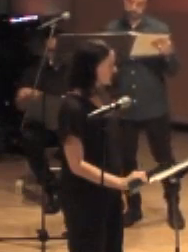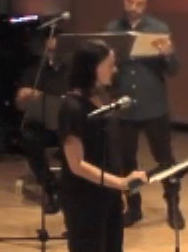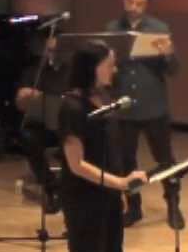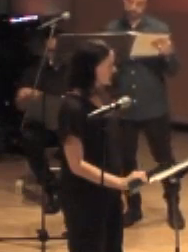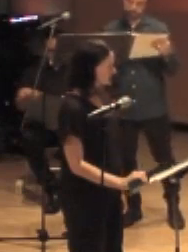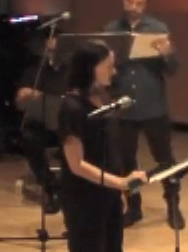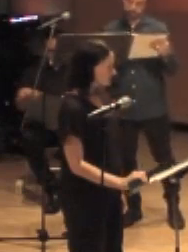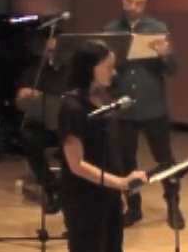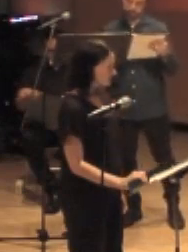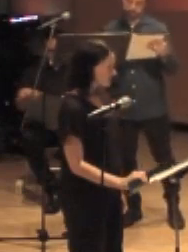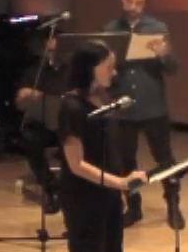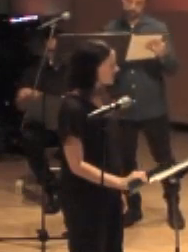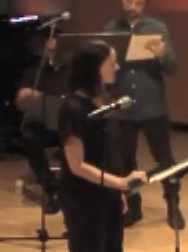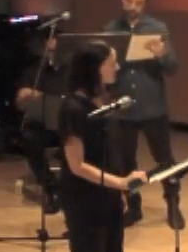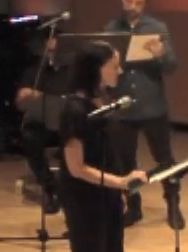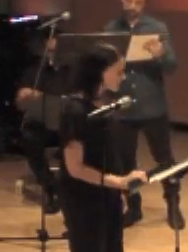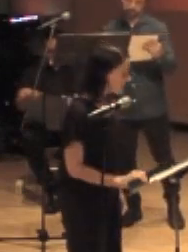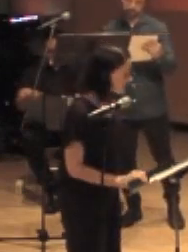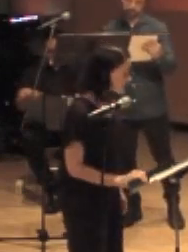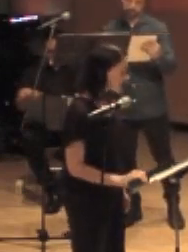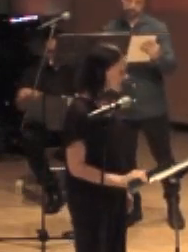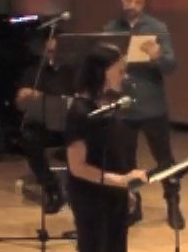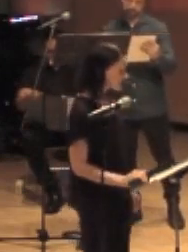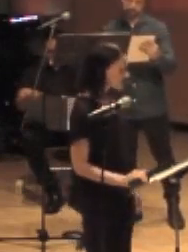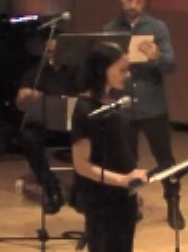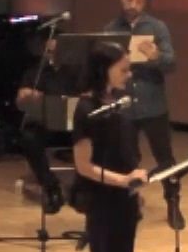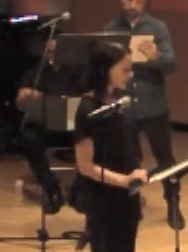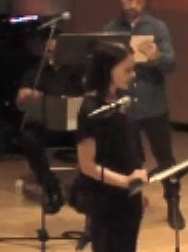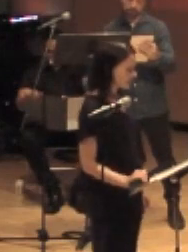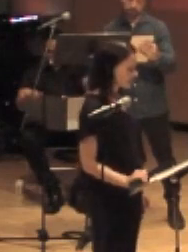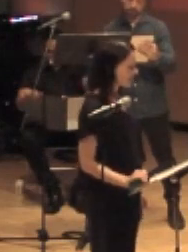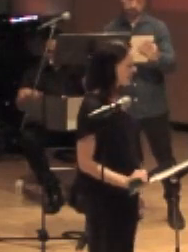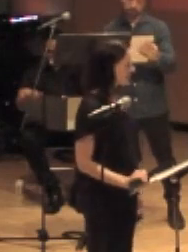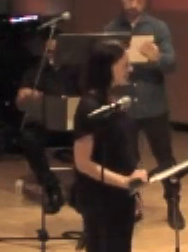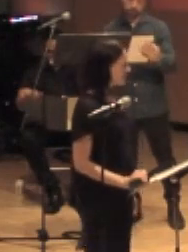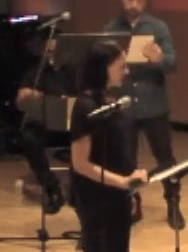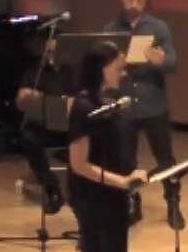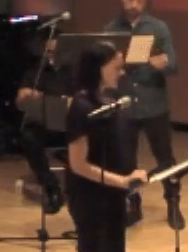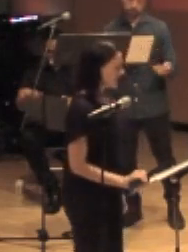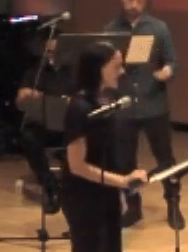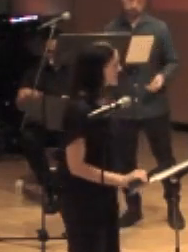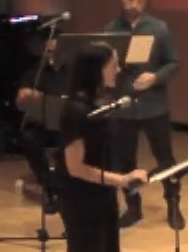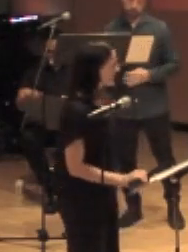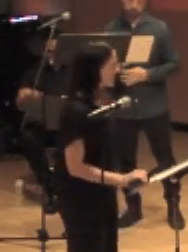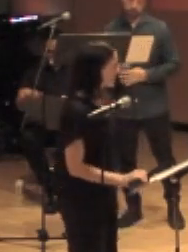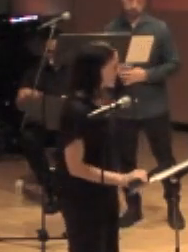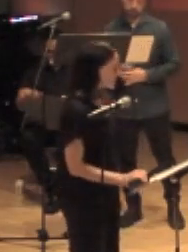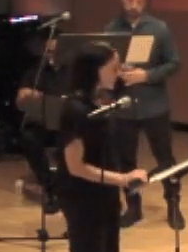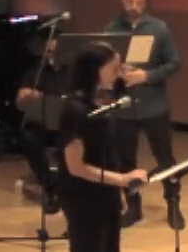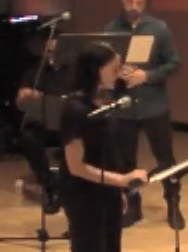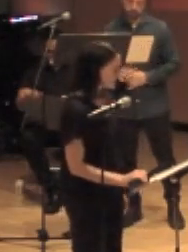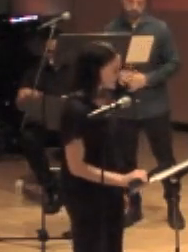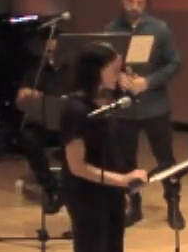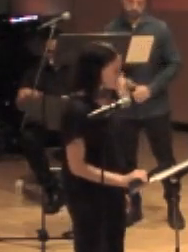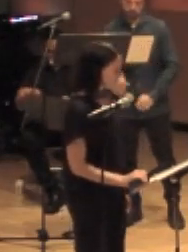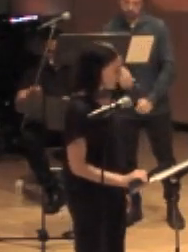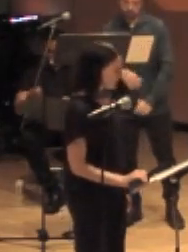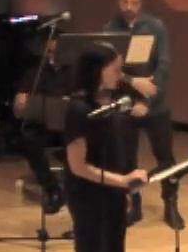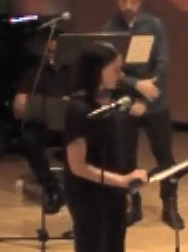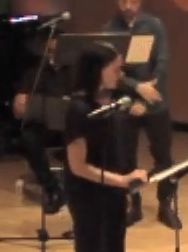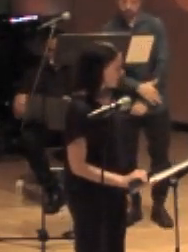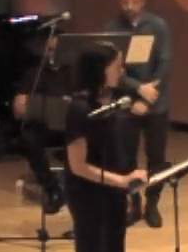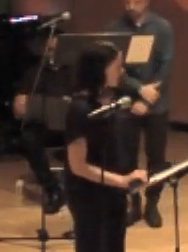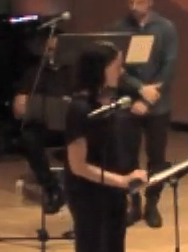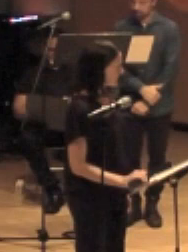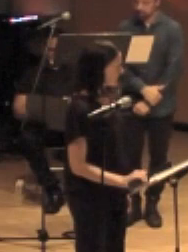long are you doing okay yes thanks that's good yes thanks everything's okay